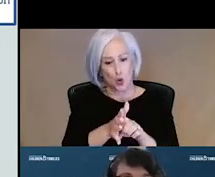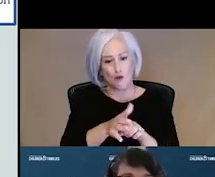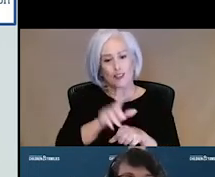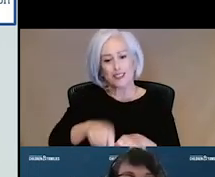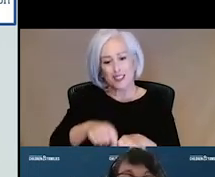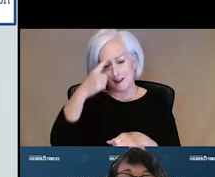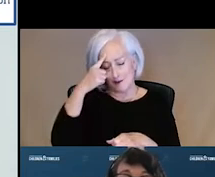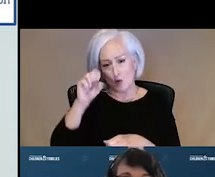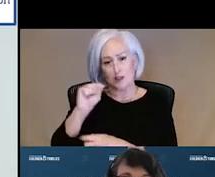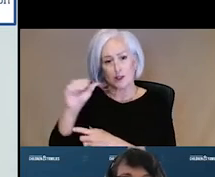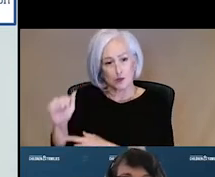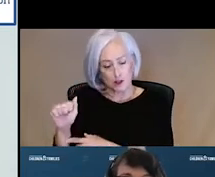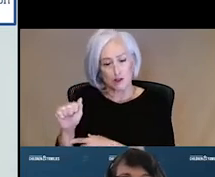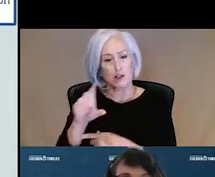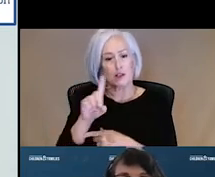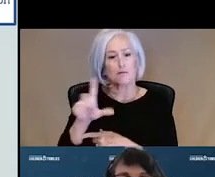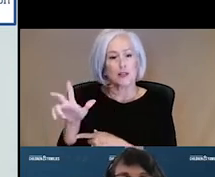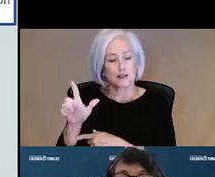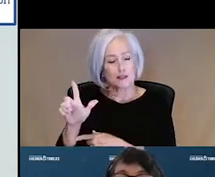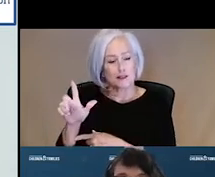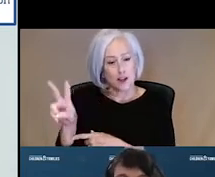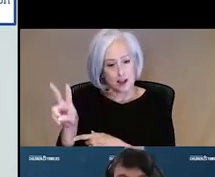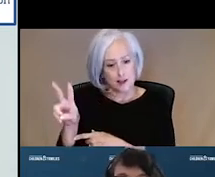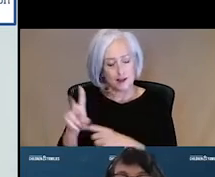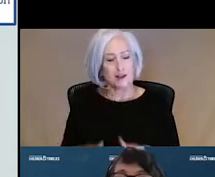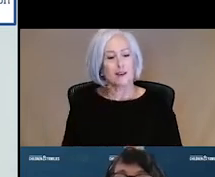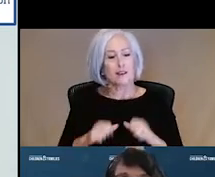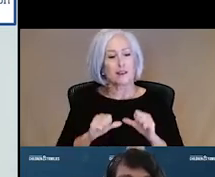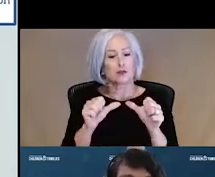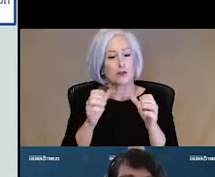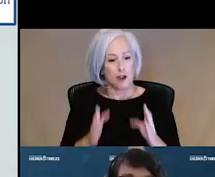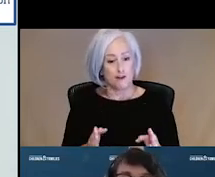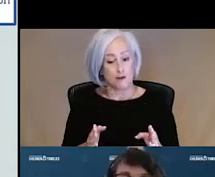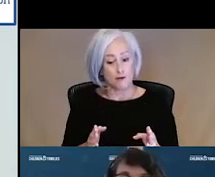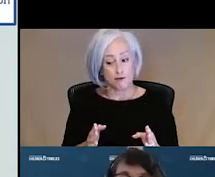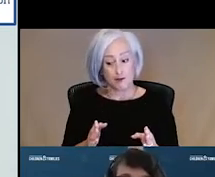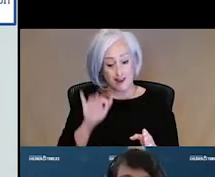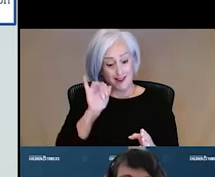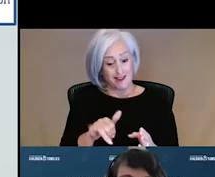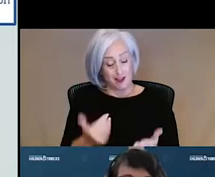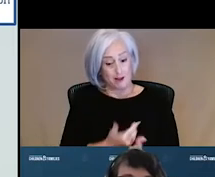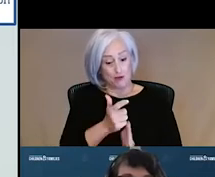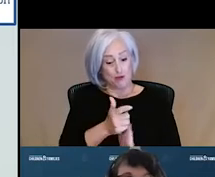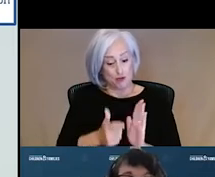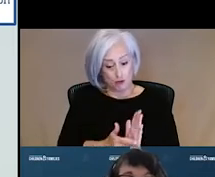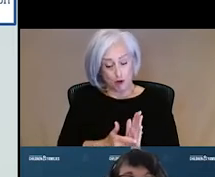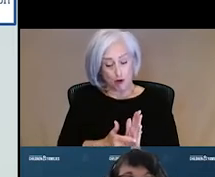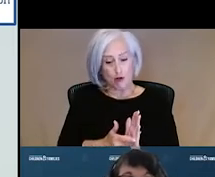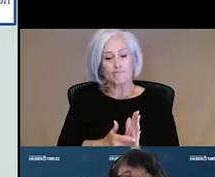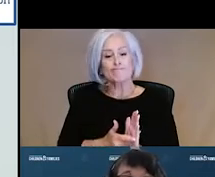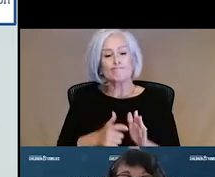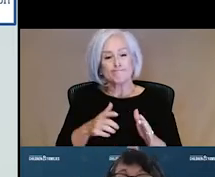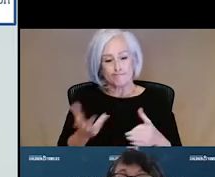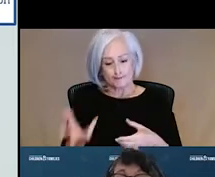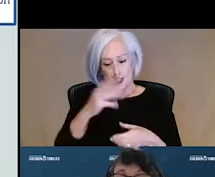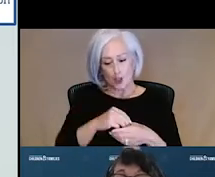assault and domestic violence survivors. And along with this comes increased responsibilities for FVPSA grantees, including